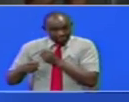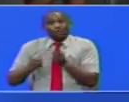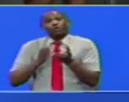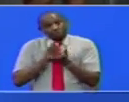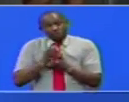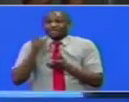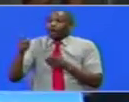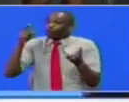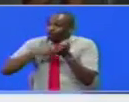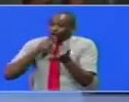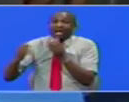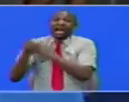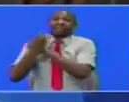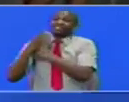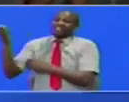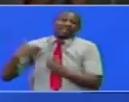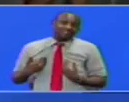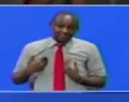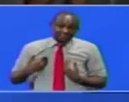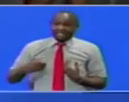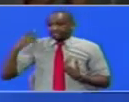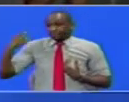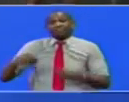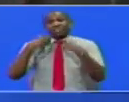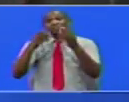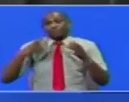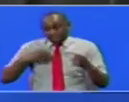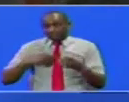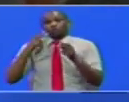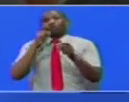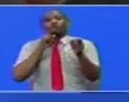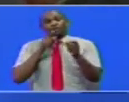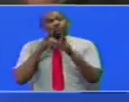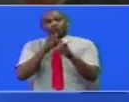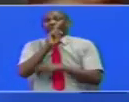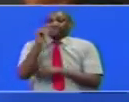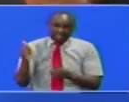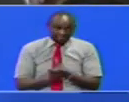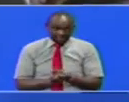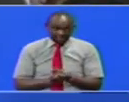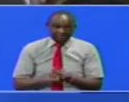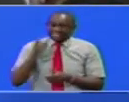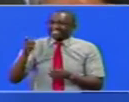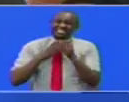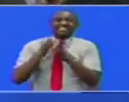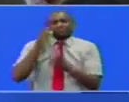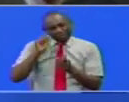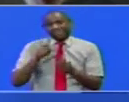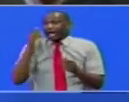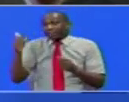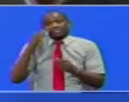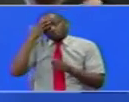through wrong advice, is arming communities to fight each other. If you give somebody who even does not know even how to